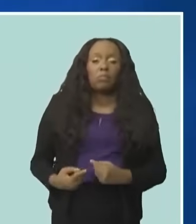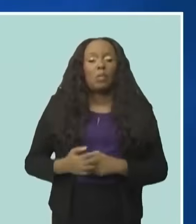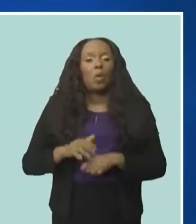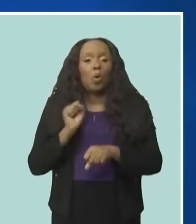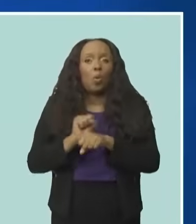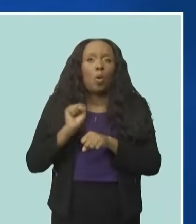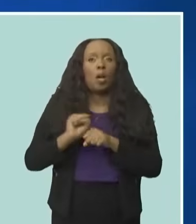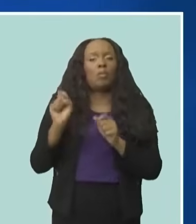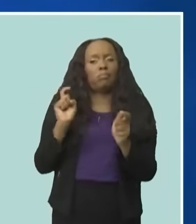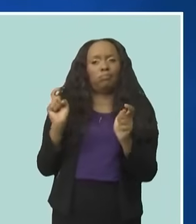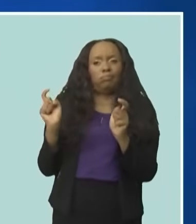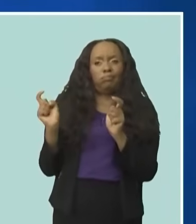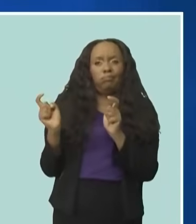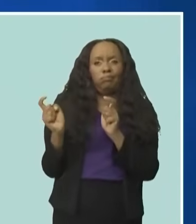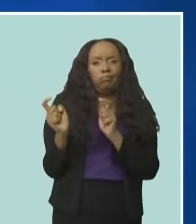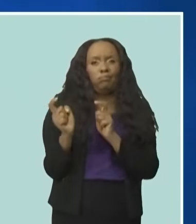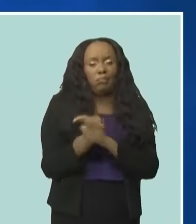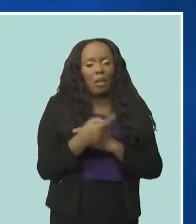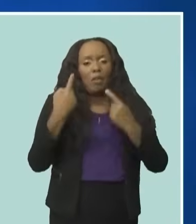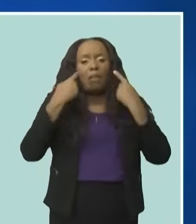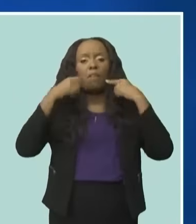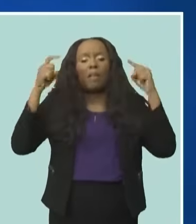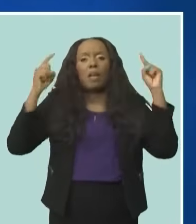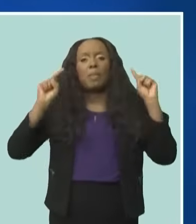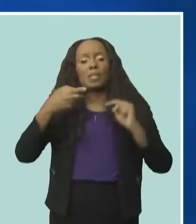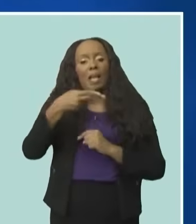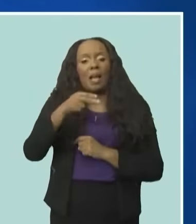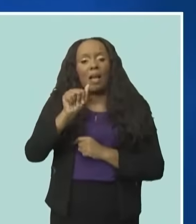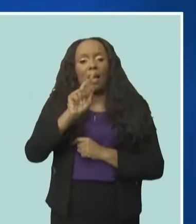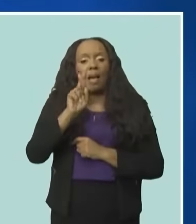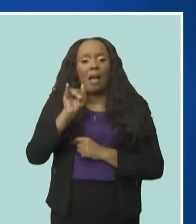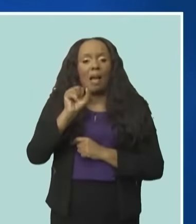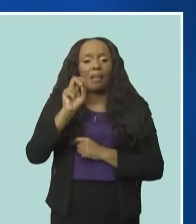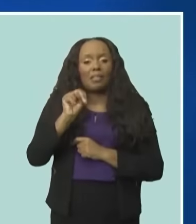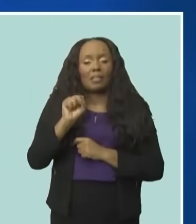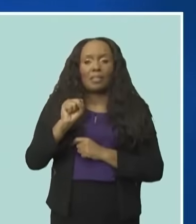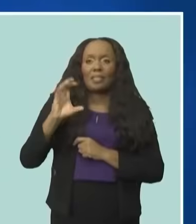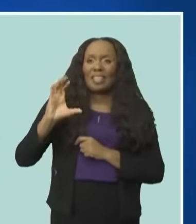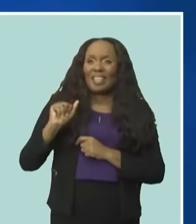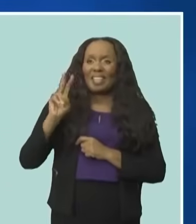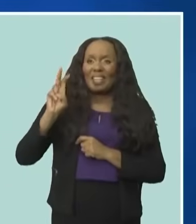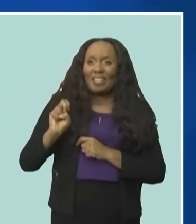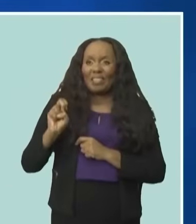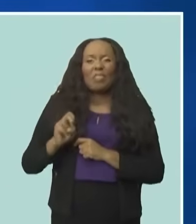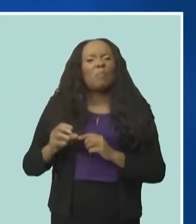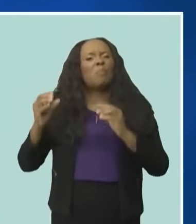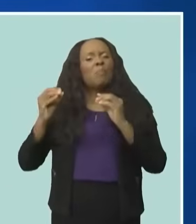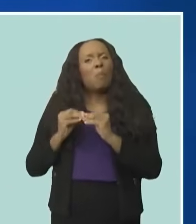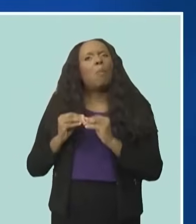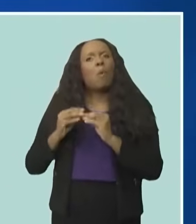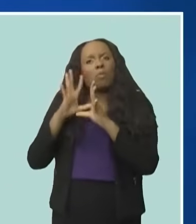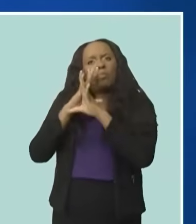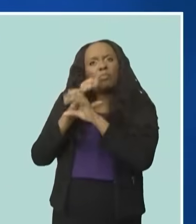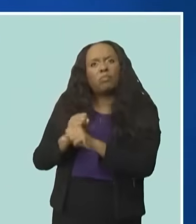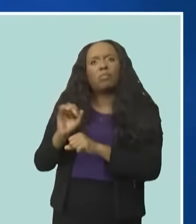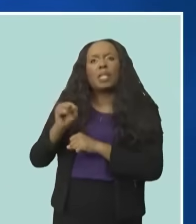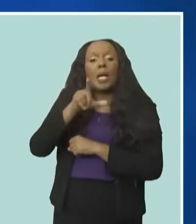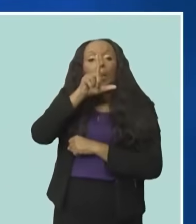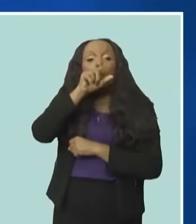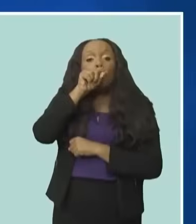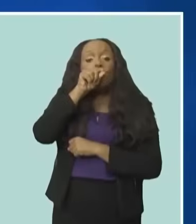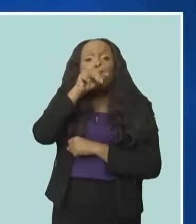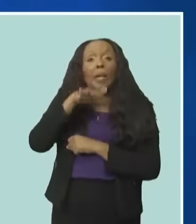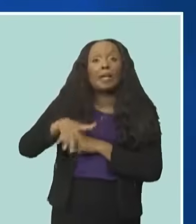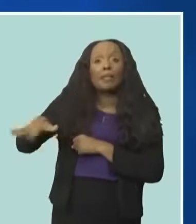the evolution of the famous and the beautiful Harsons Cave tram tour. The additional attractions include the bird